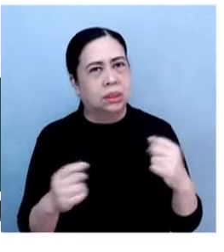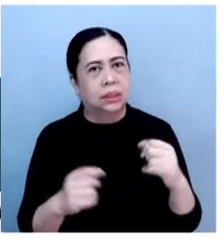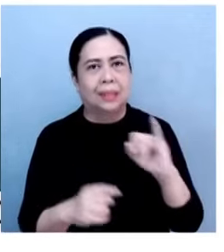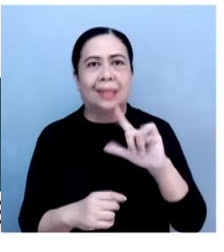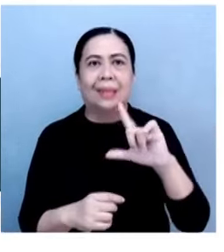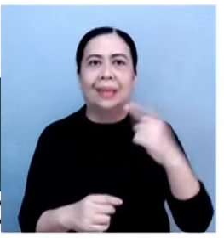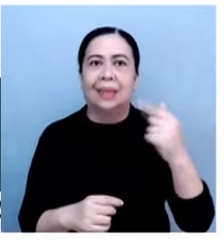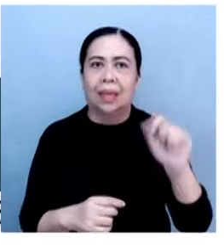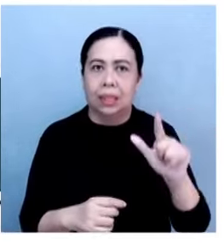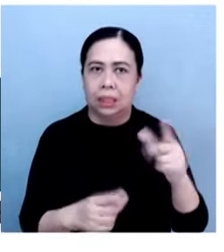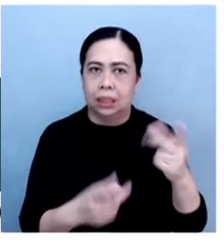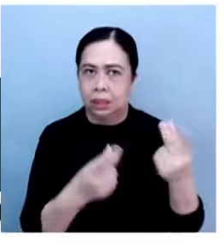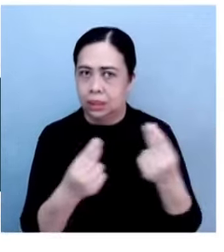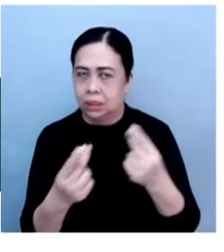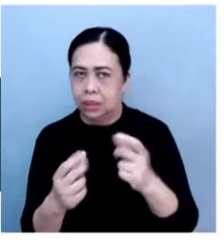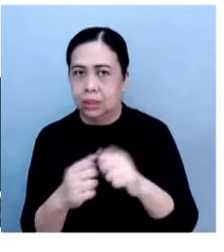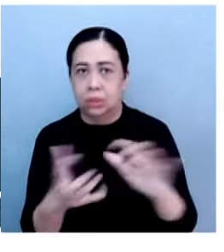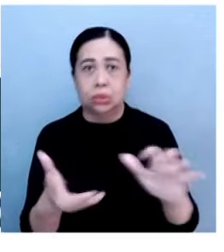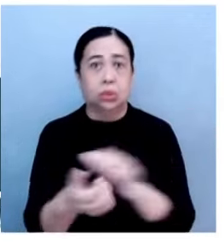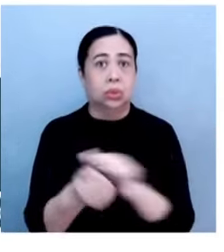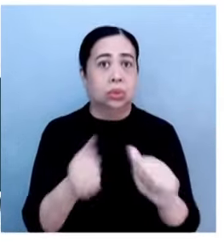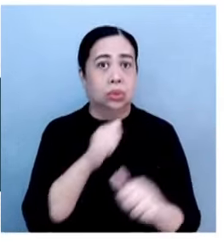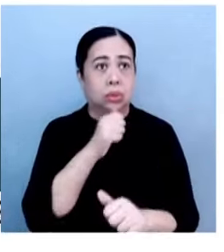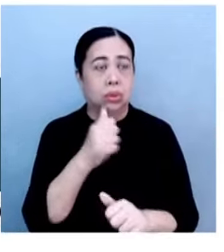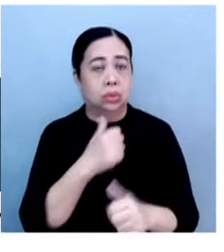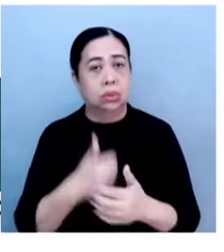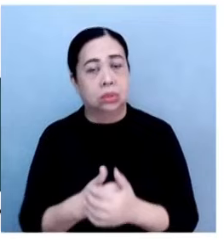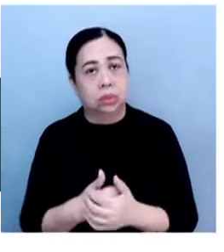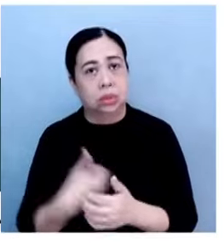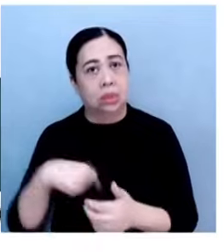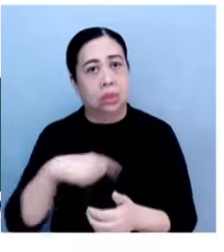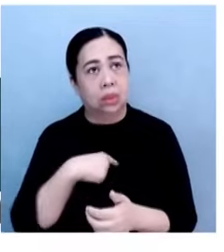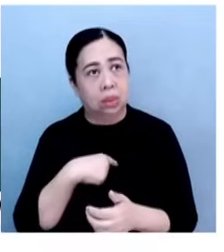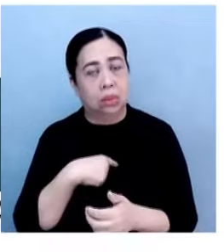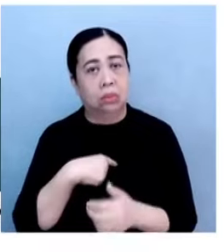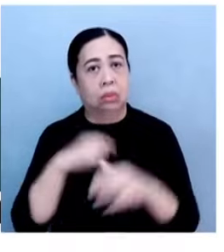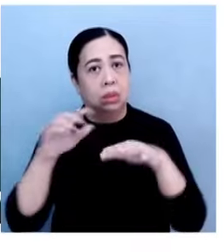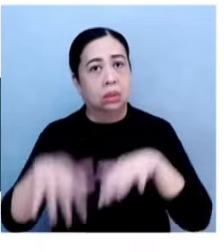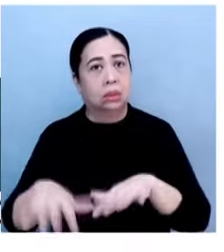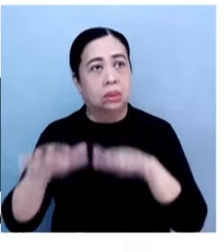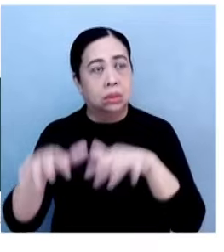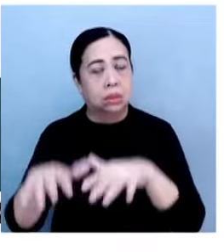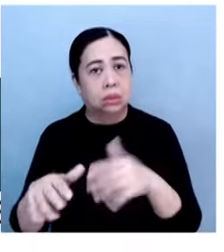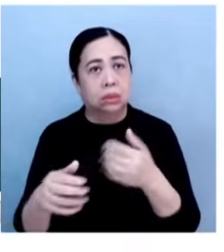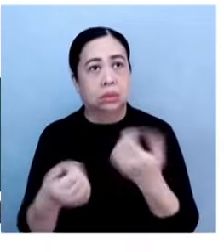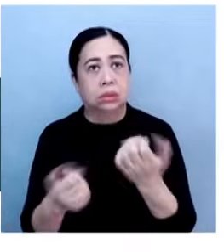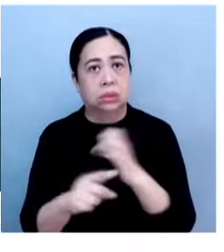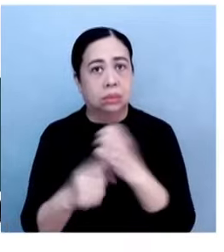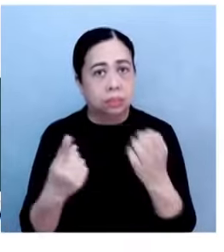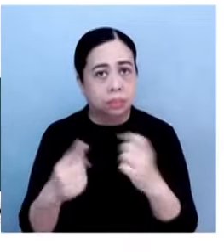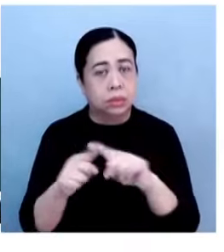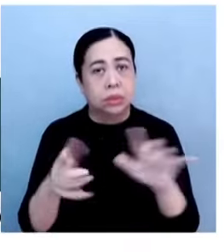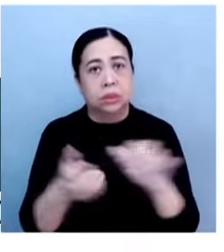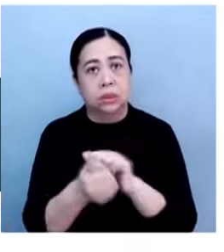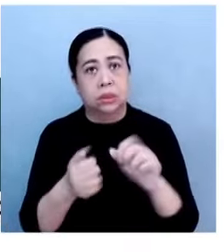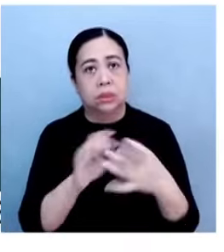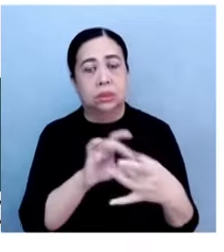activity that would destroy not only our marine resources, but also it destroys also the